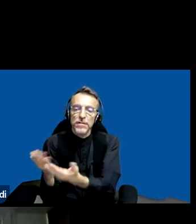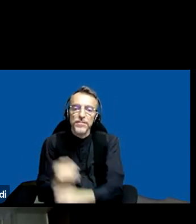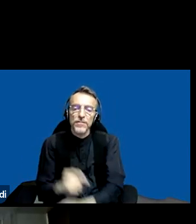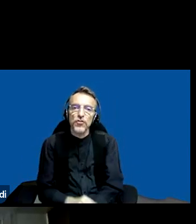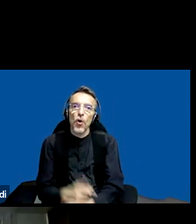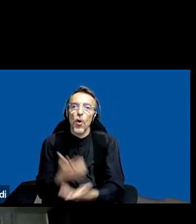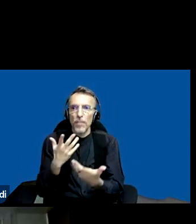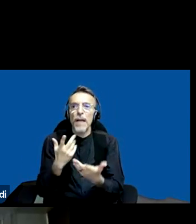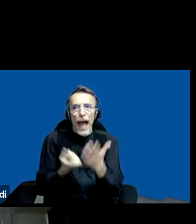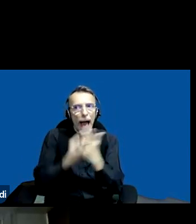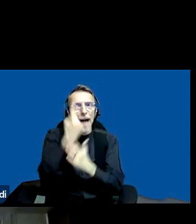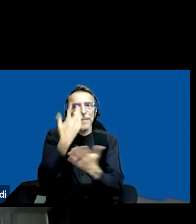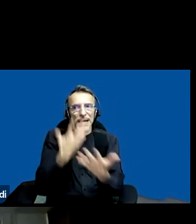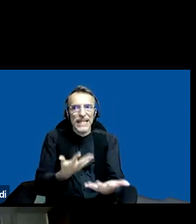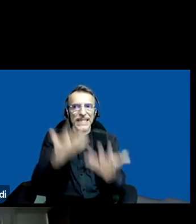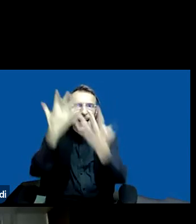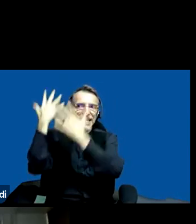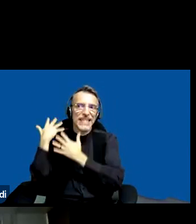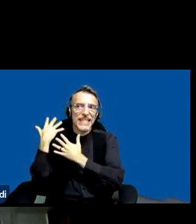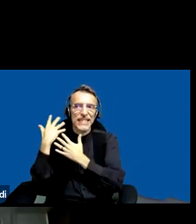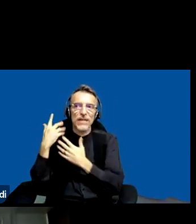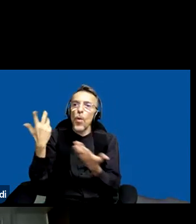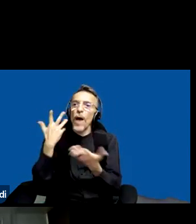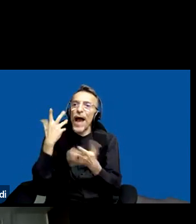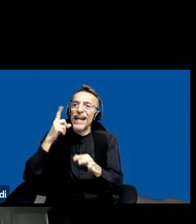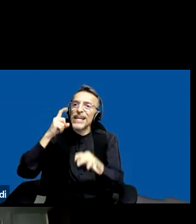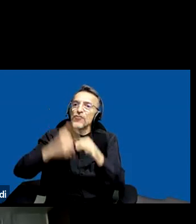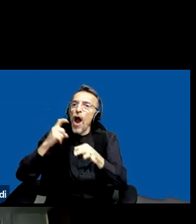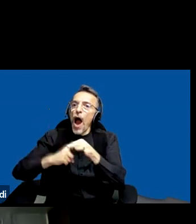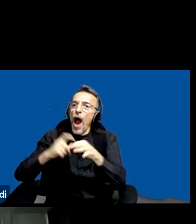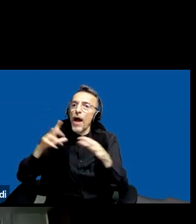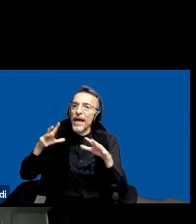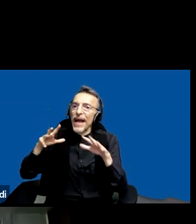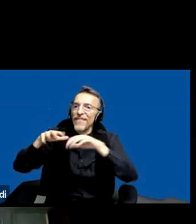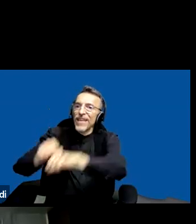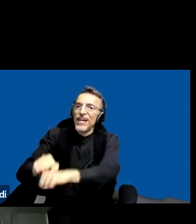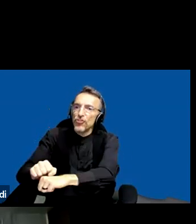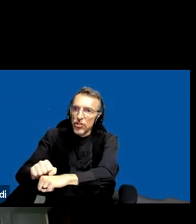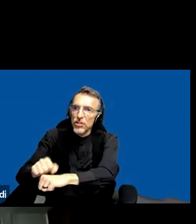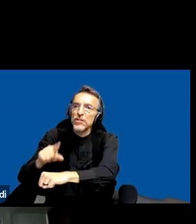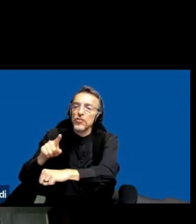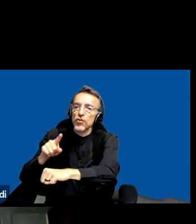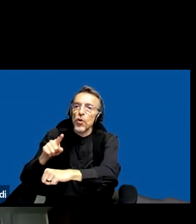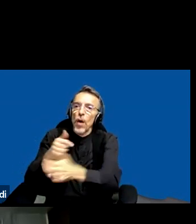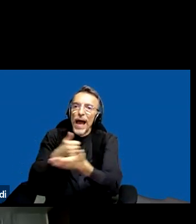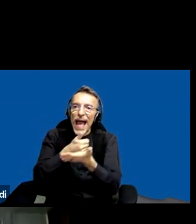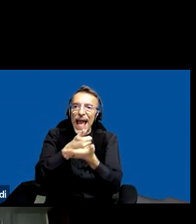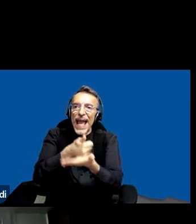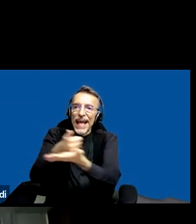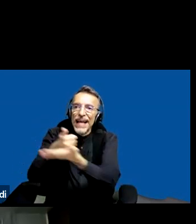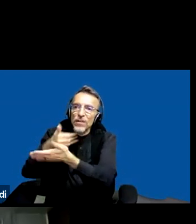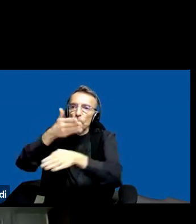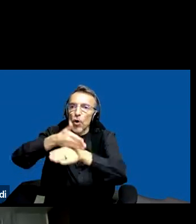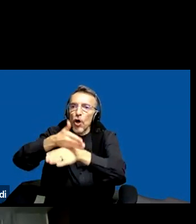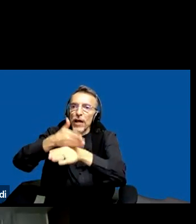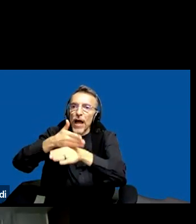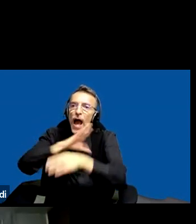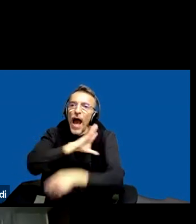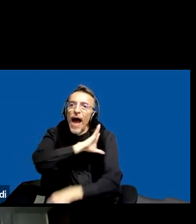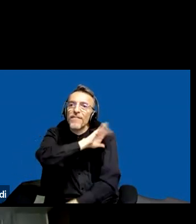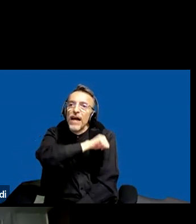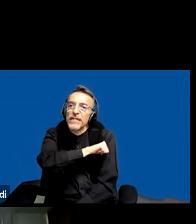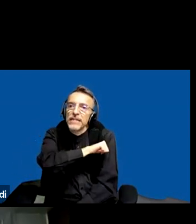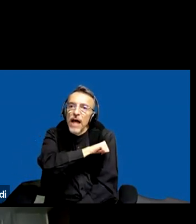decade ago after the invasion of Iraq, when there was an increasing attack on aid workers in Afghanistan, and